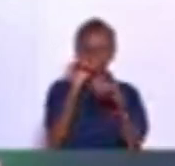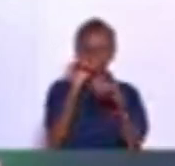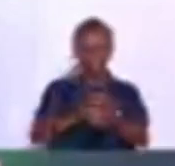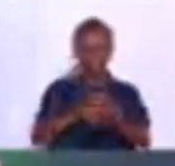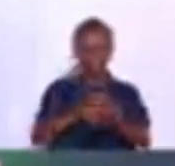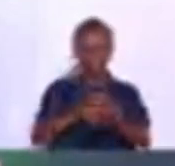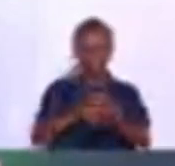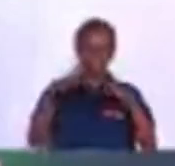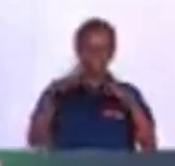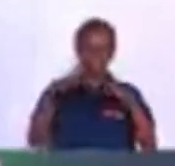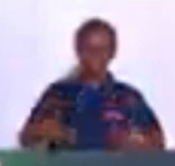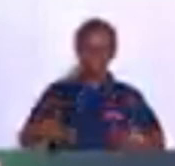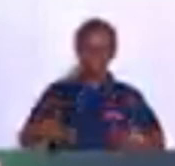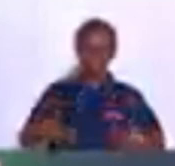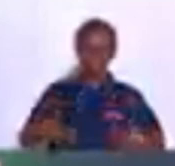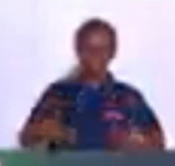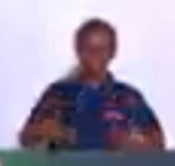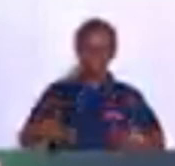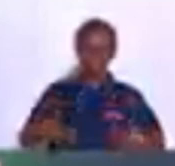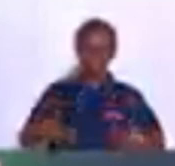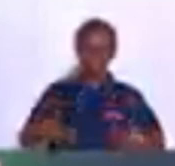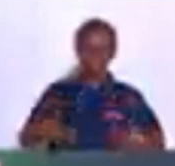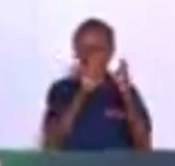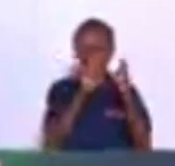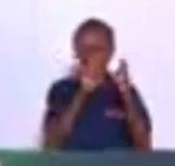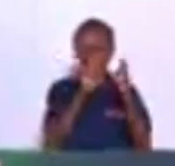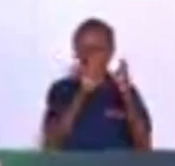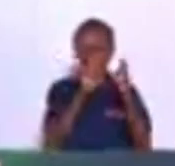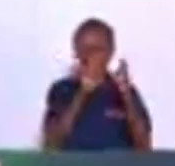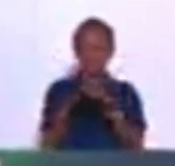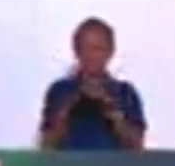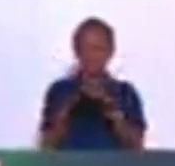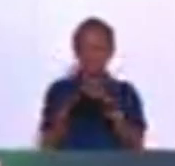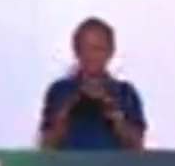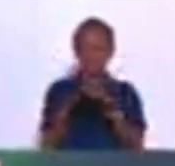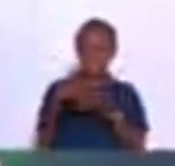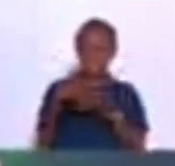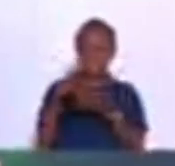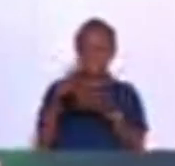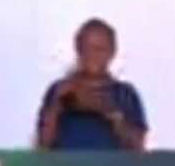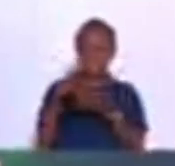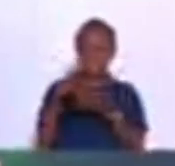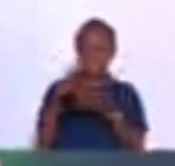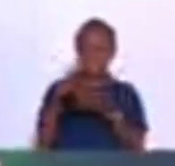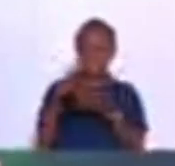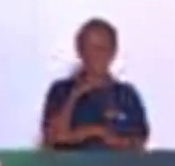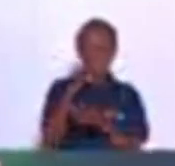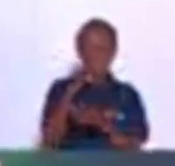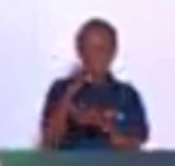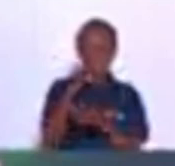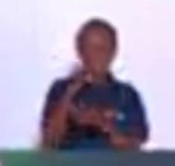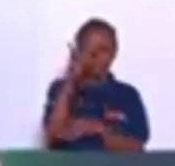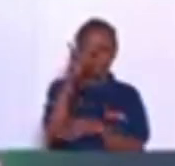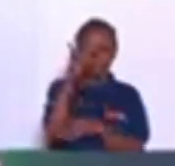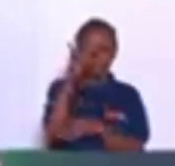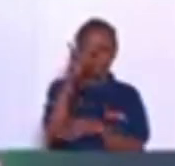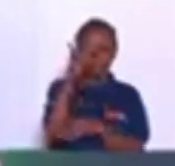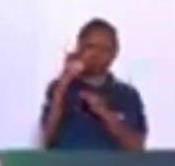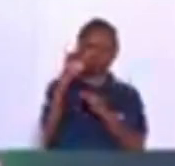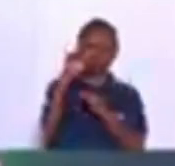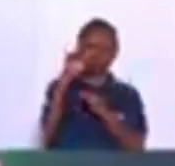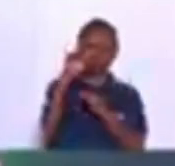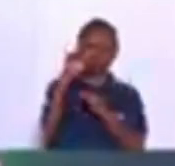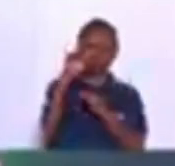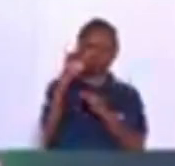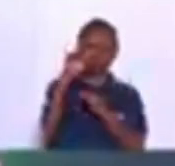well, Lord, that our families also, some are even toxic. That's why we come to you this evening,